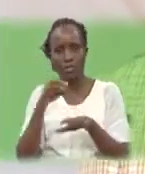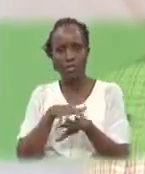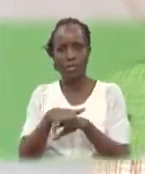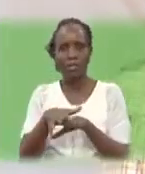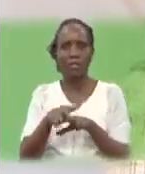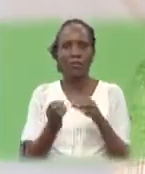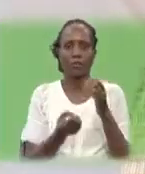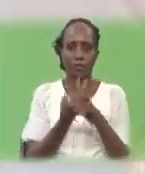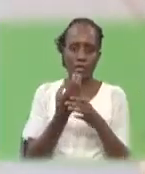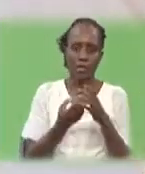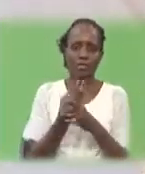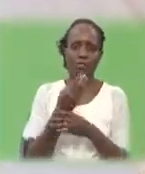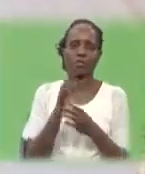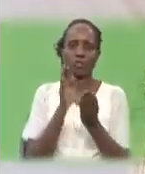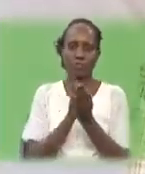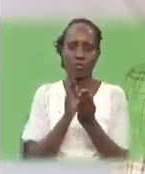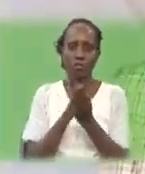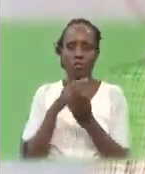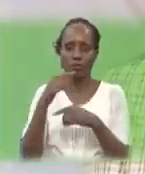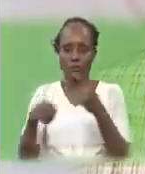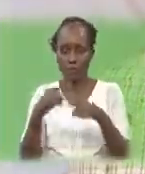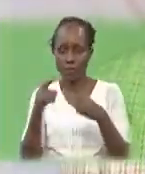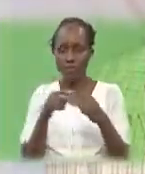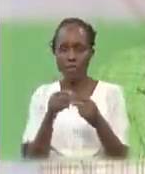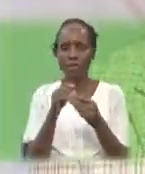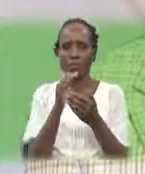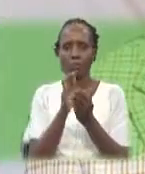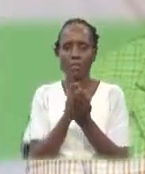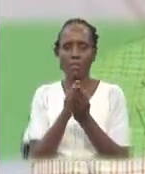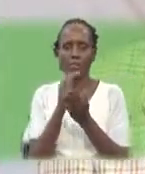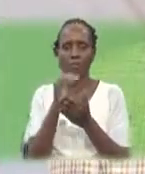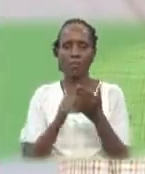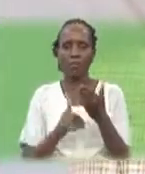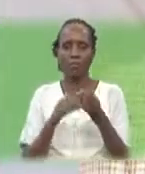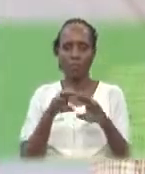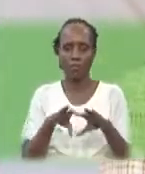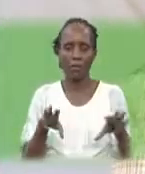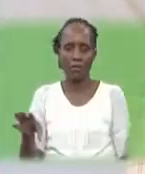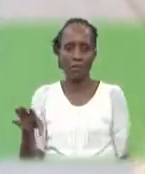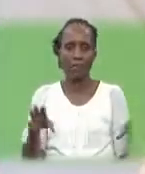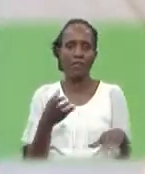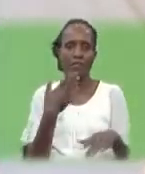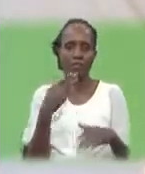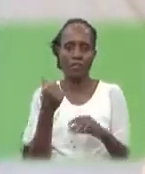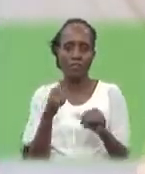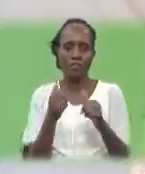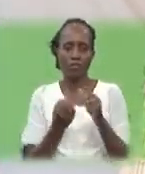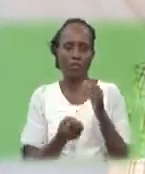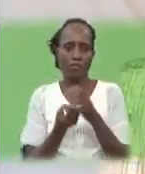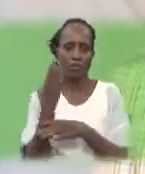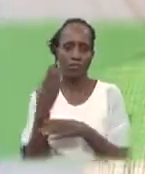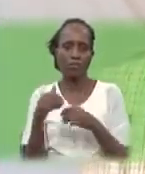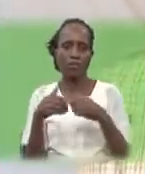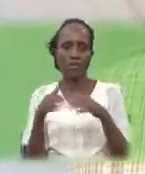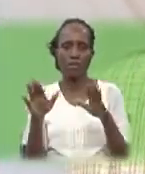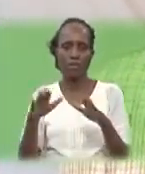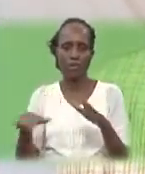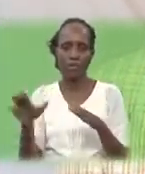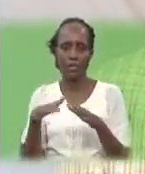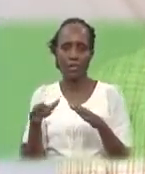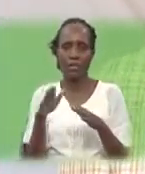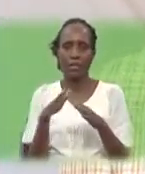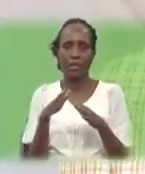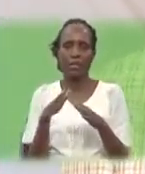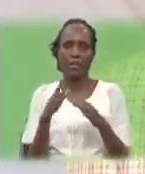integrate production, storage, processing, and packaging before marketing. Therefore, the products produced will leave the